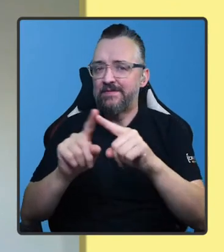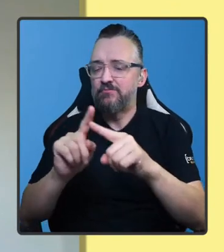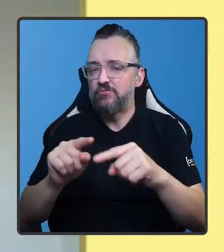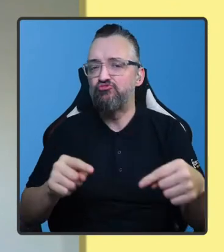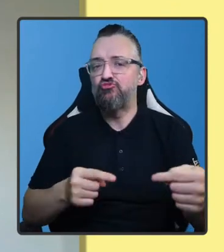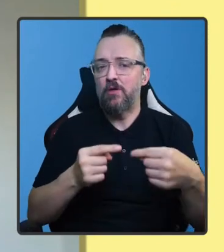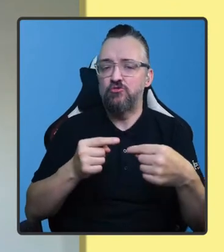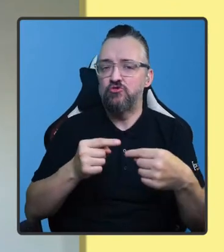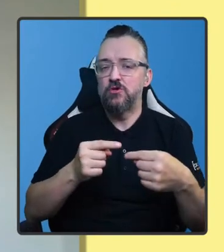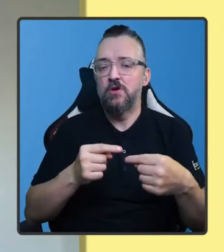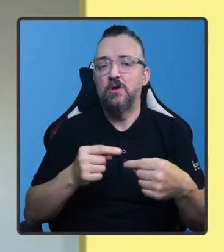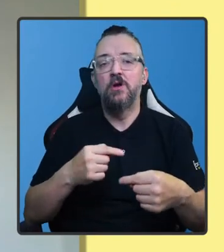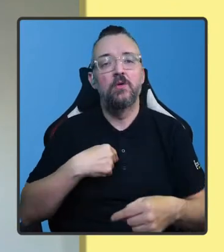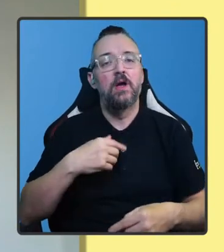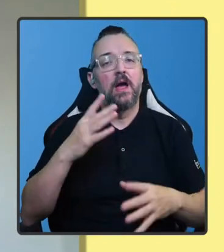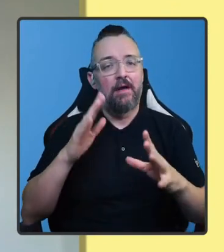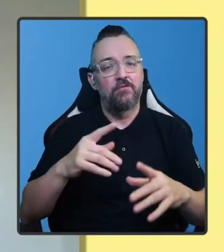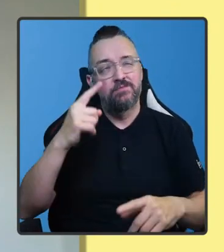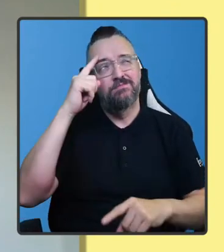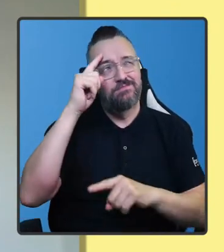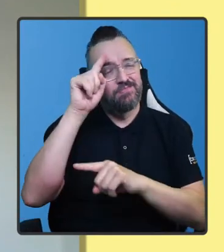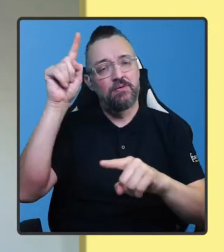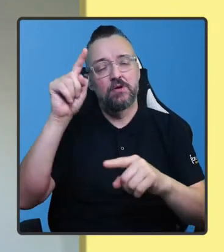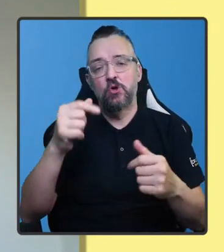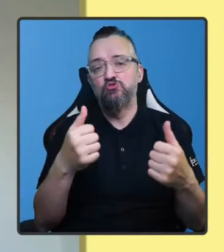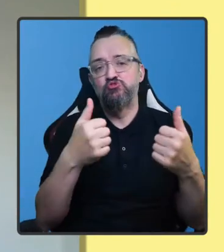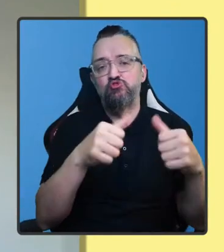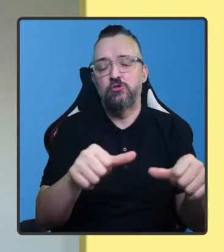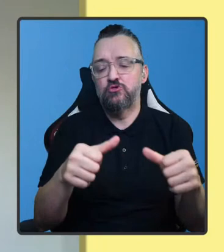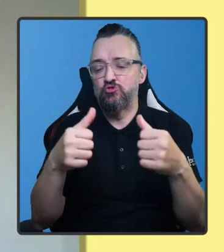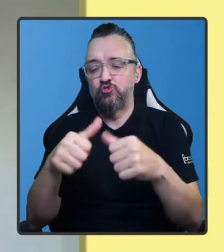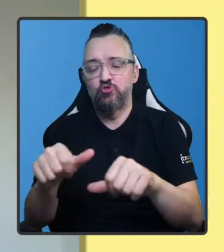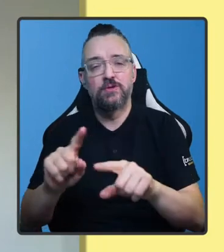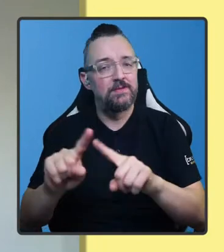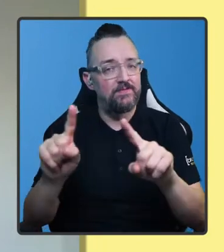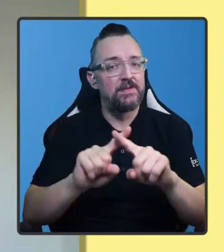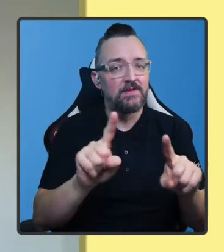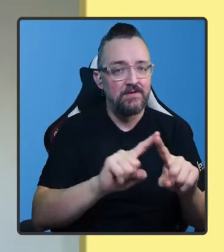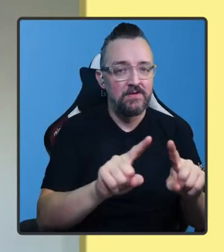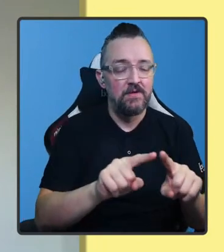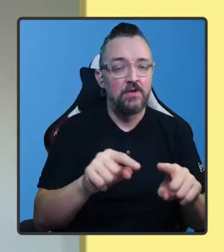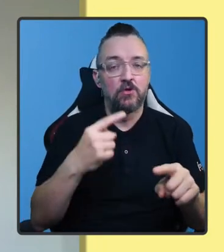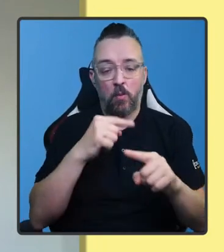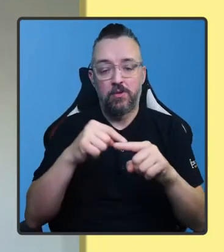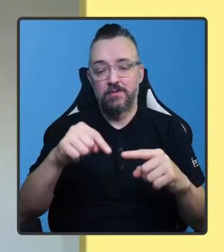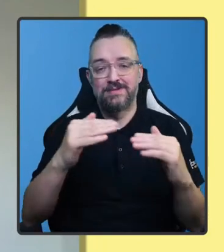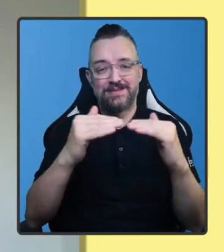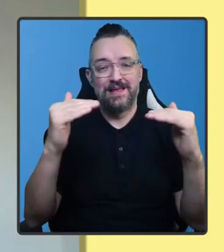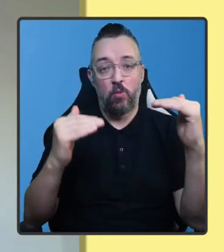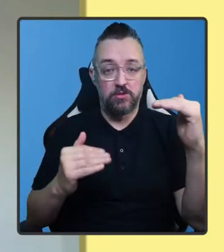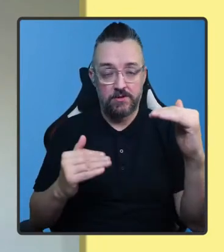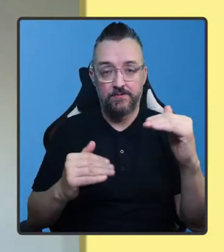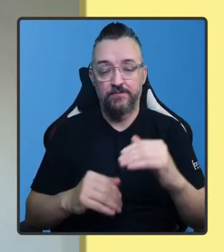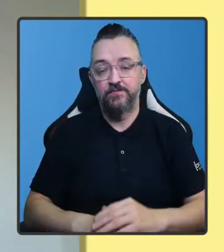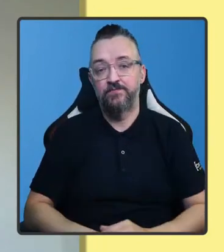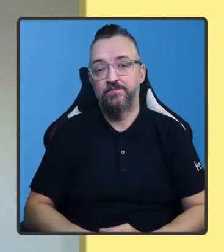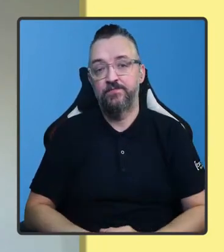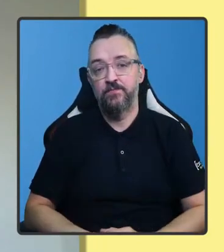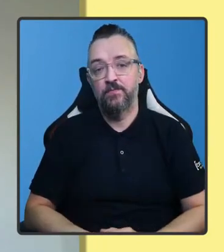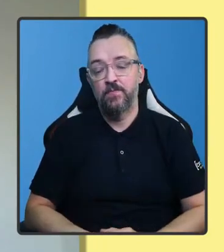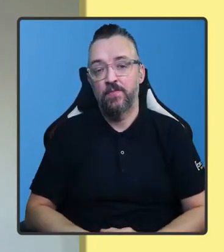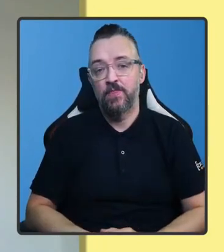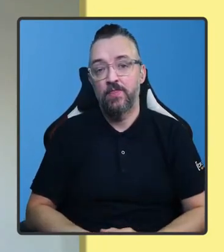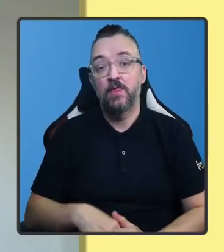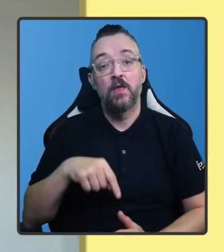fundamentally different solutions to the problem of this financial inequality. By harnessing the insights of older